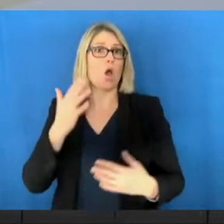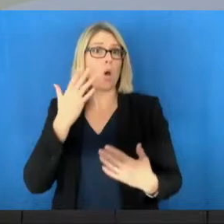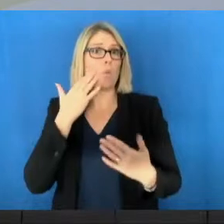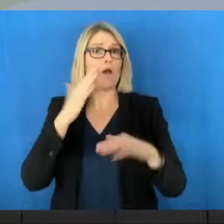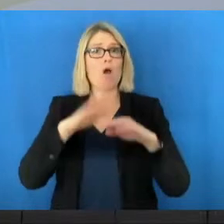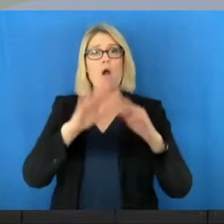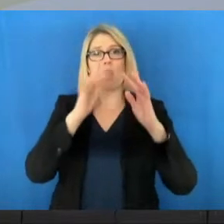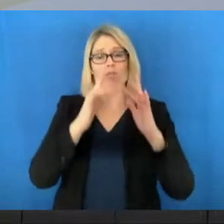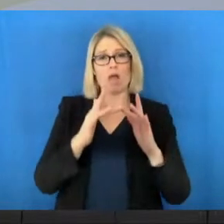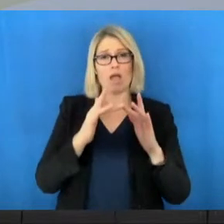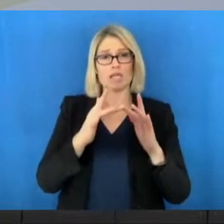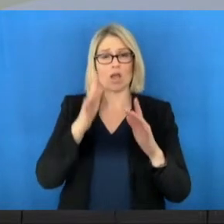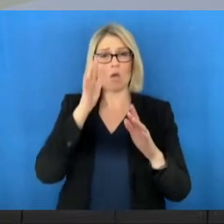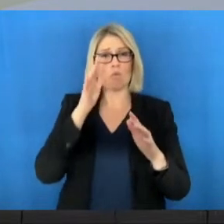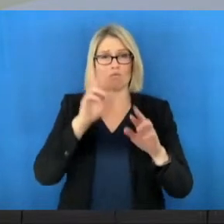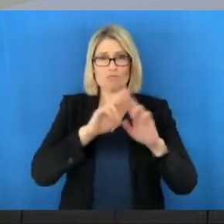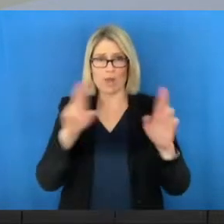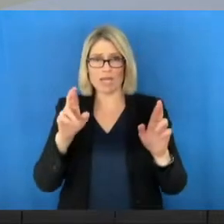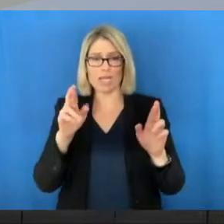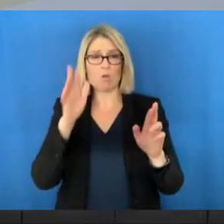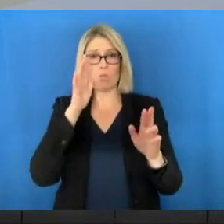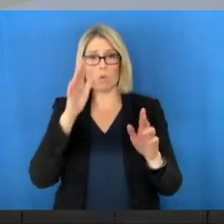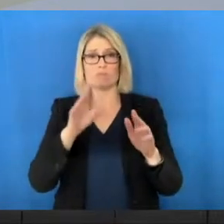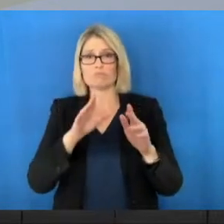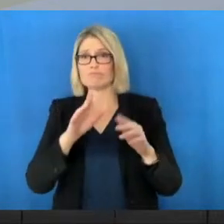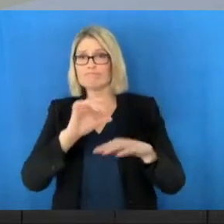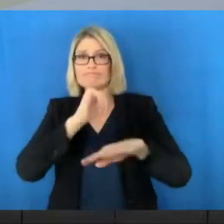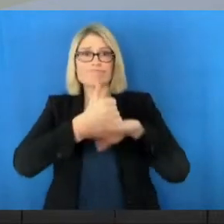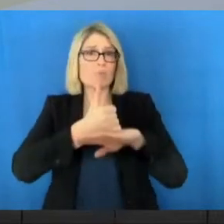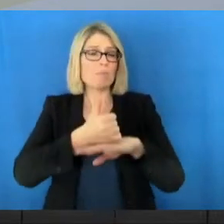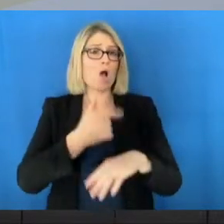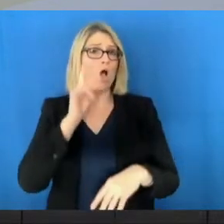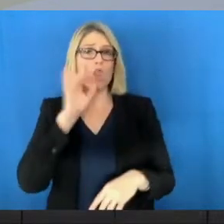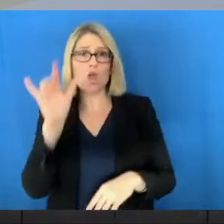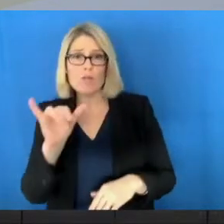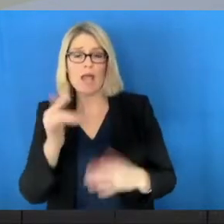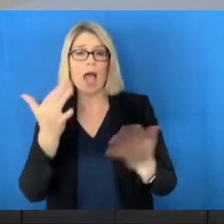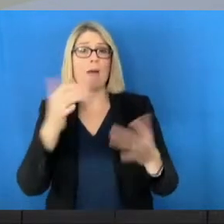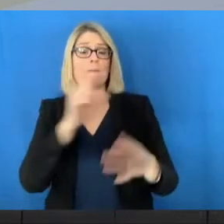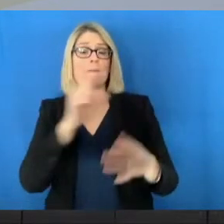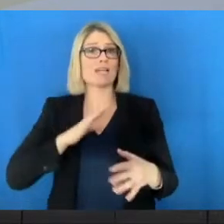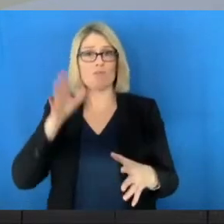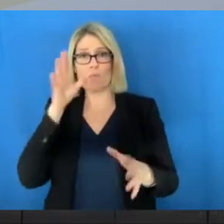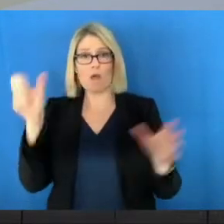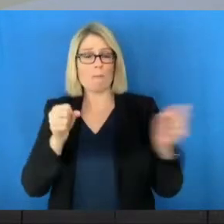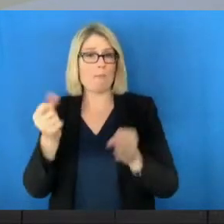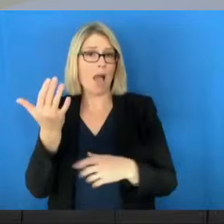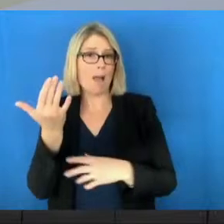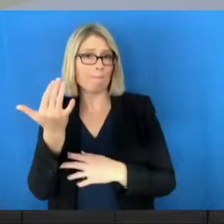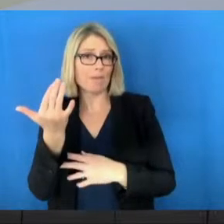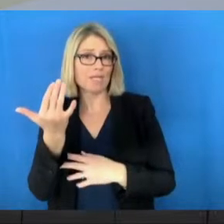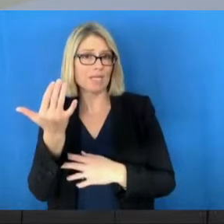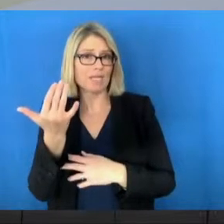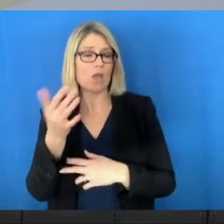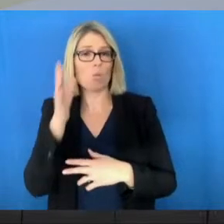booking system will be launched, what it will look like, how many more staff you're going to have to hire